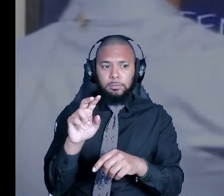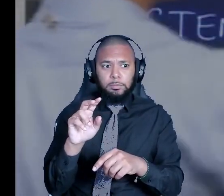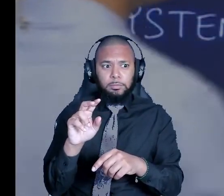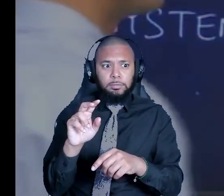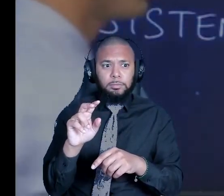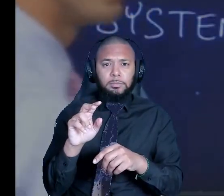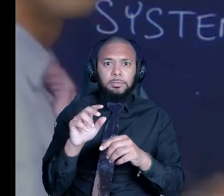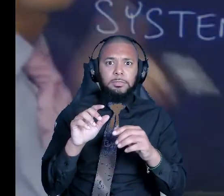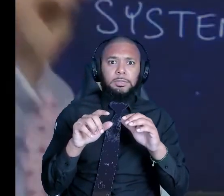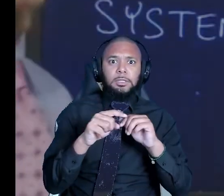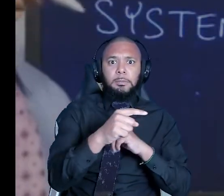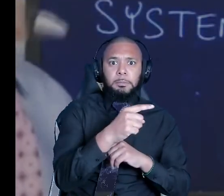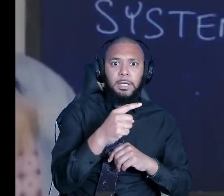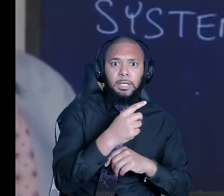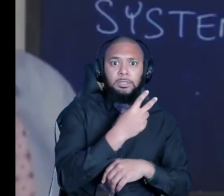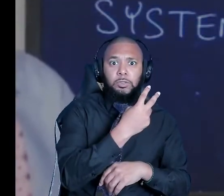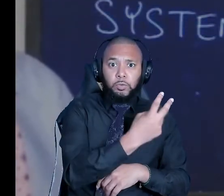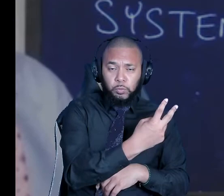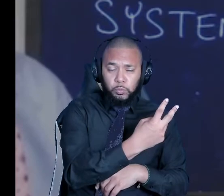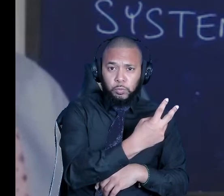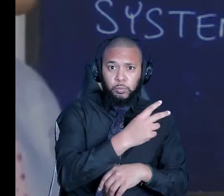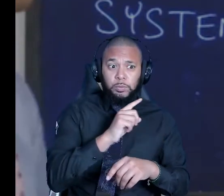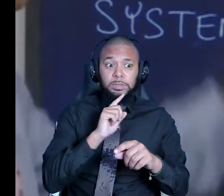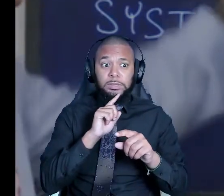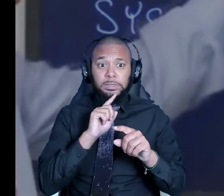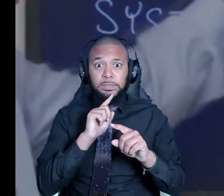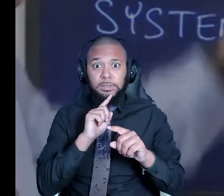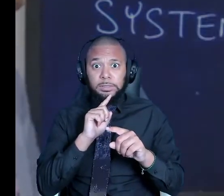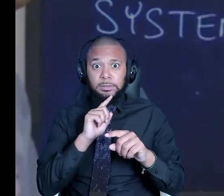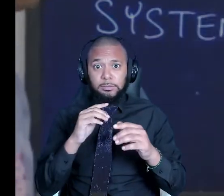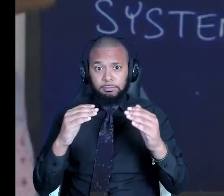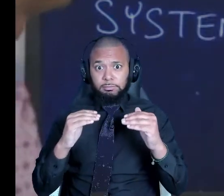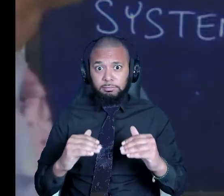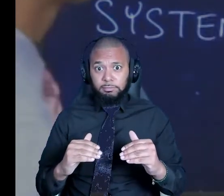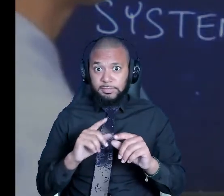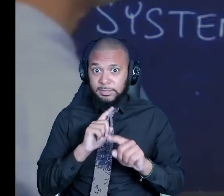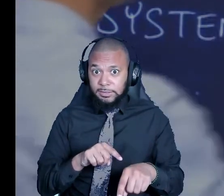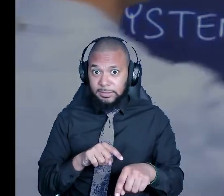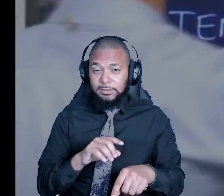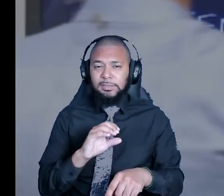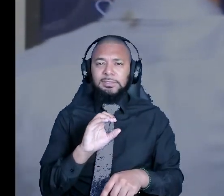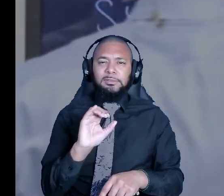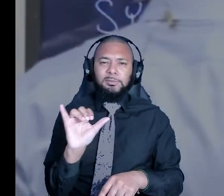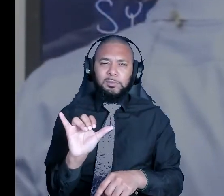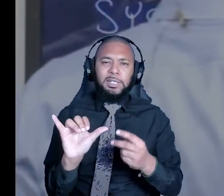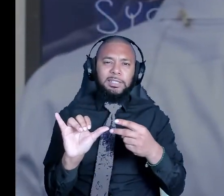2 minus 2 is 0. That one checks out. Let's try the top one.